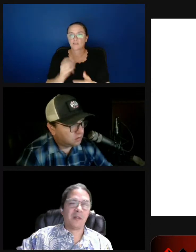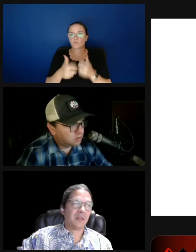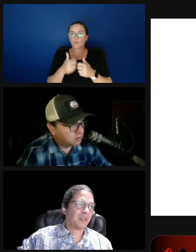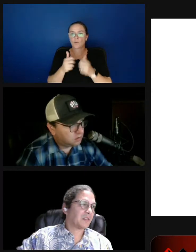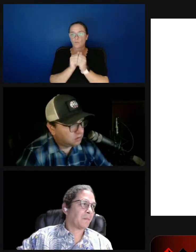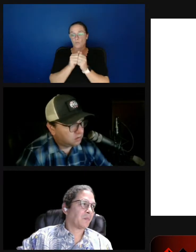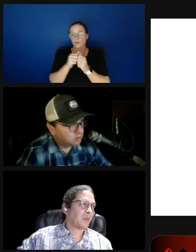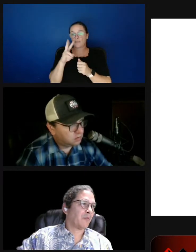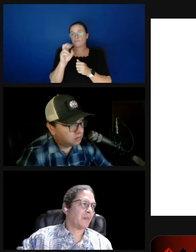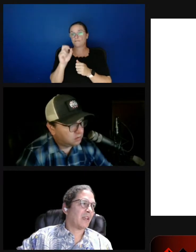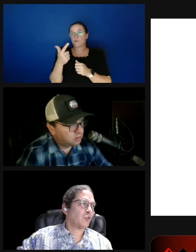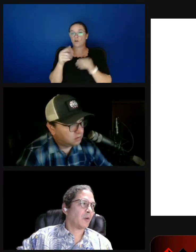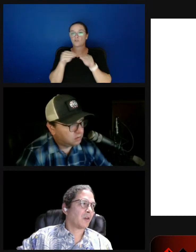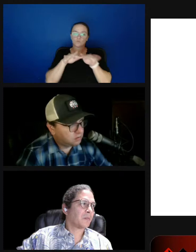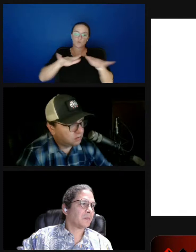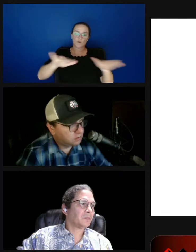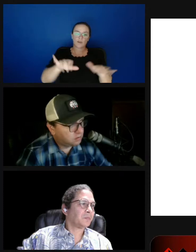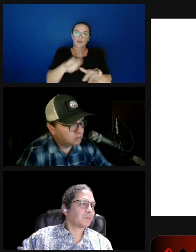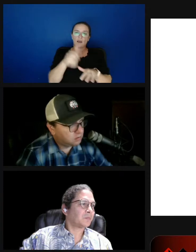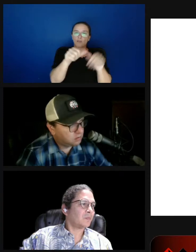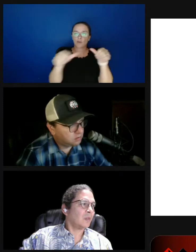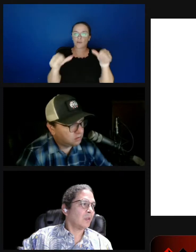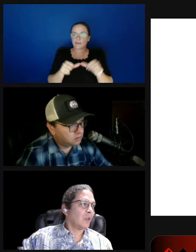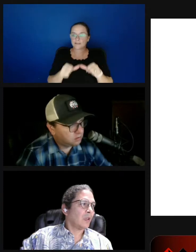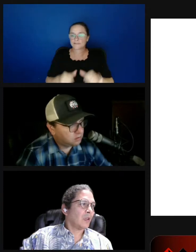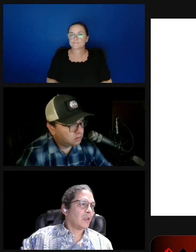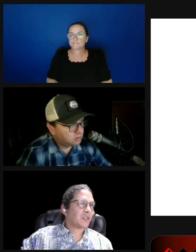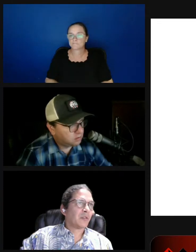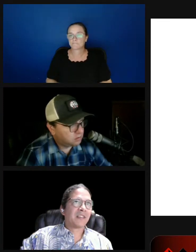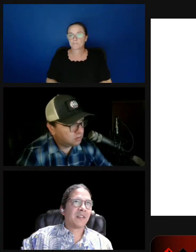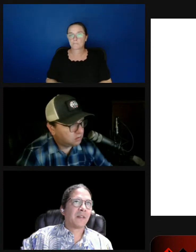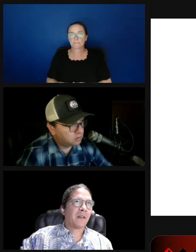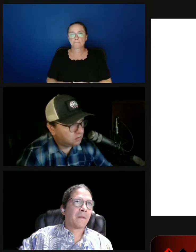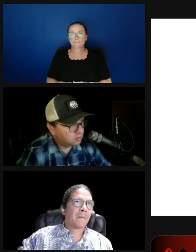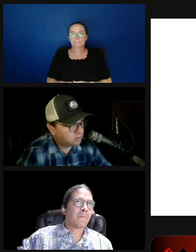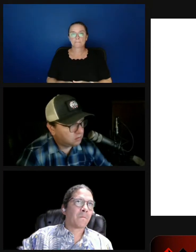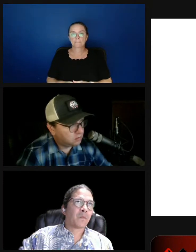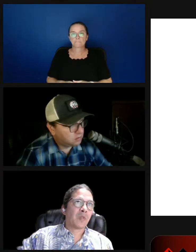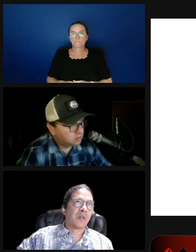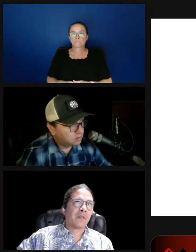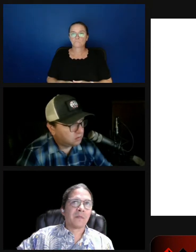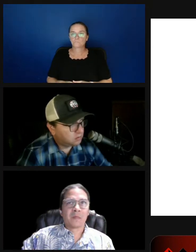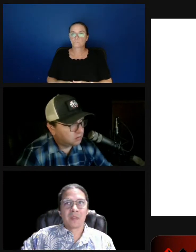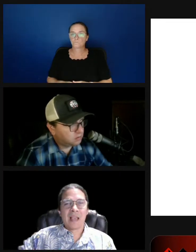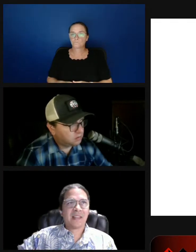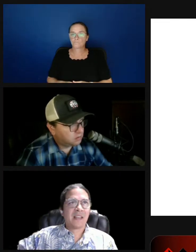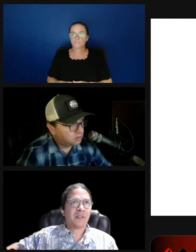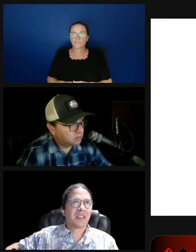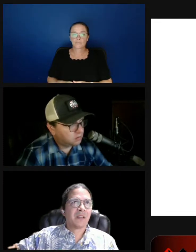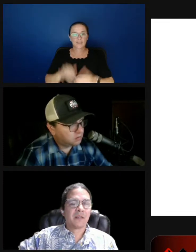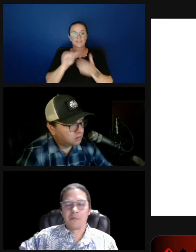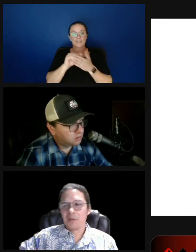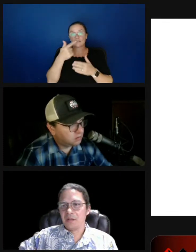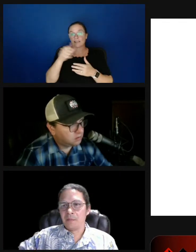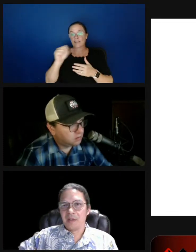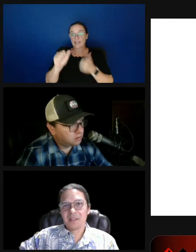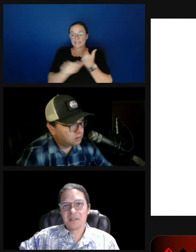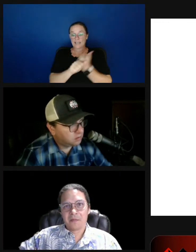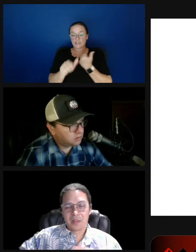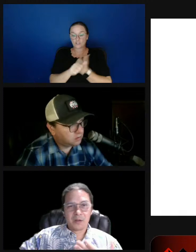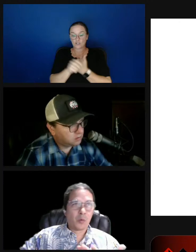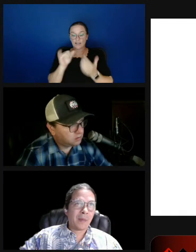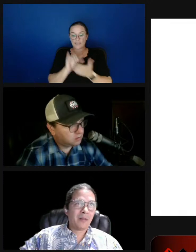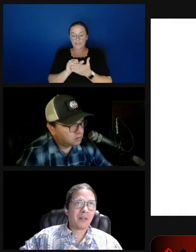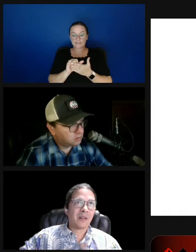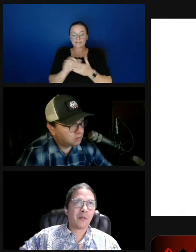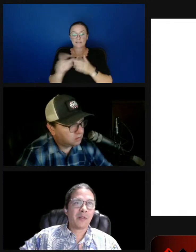further areas from the national park. So that's the gas hazard. That's the really the biggest